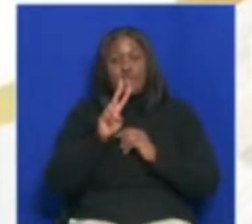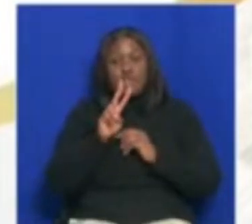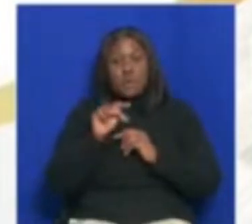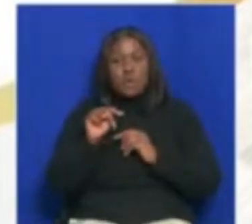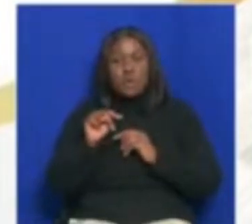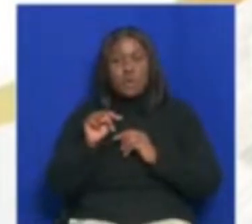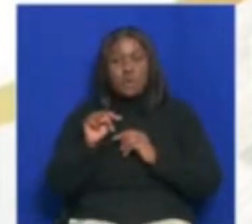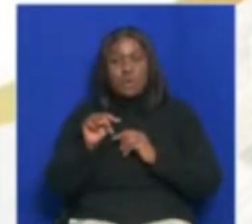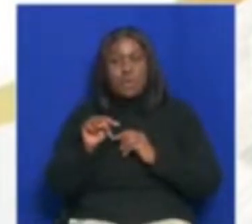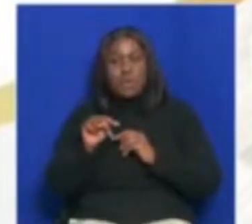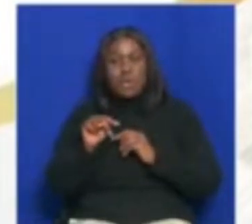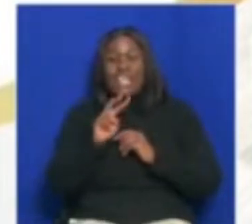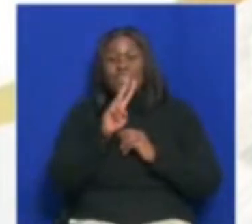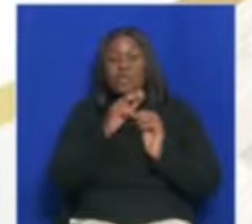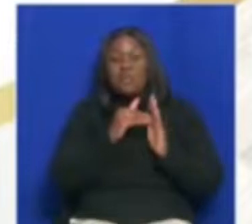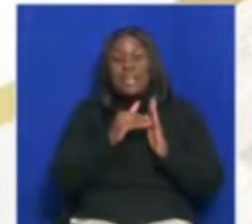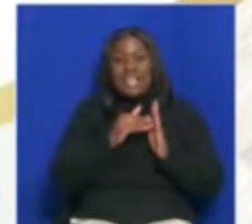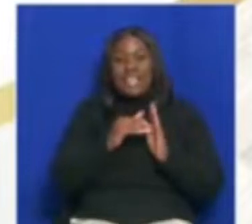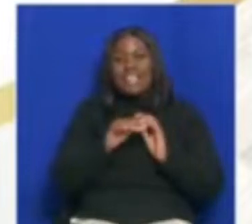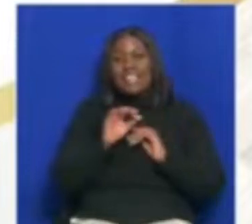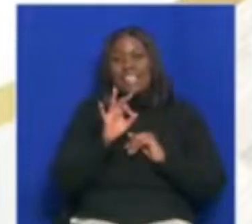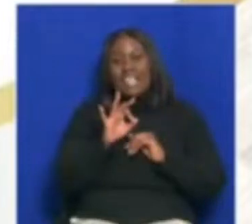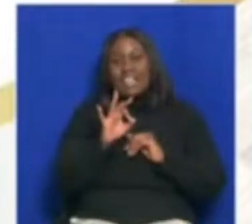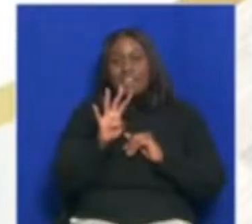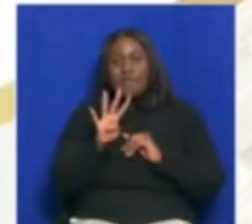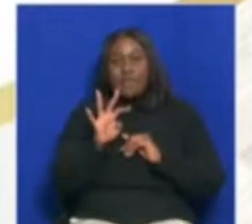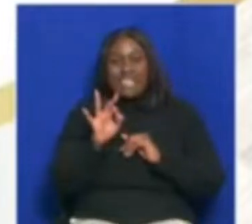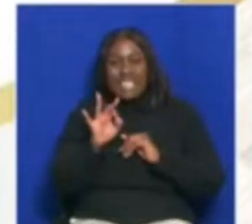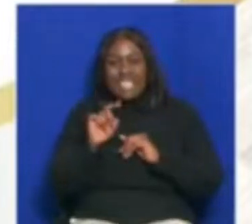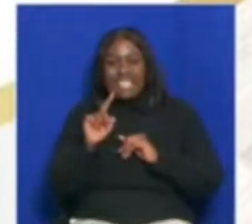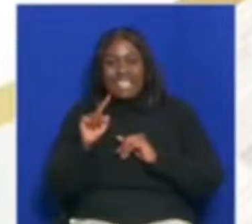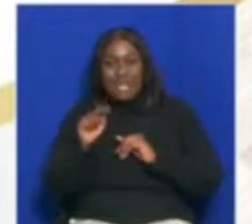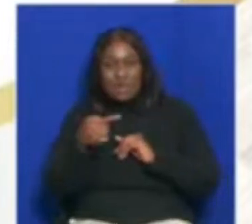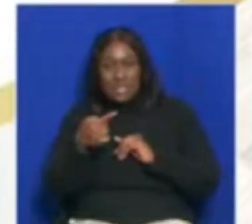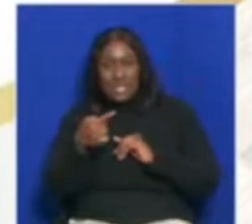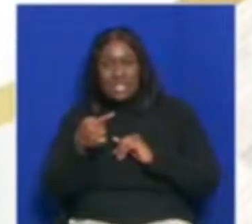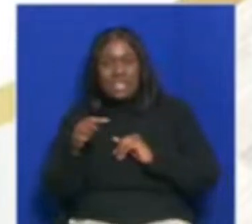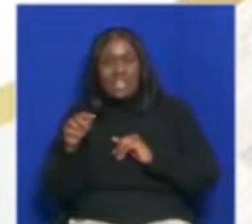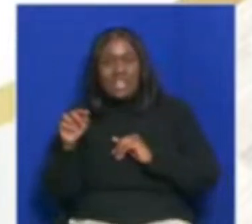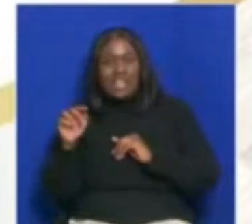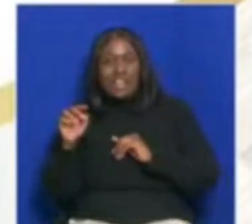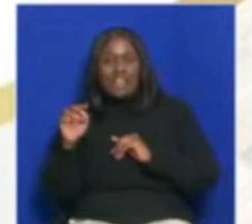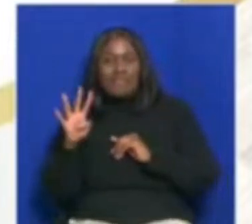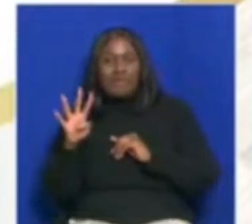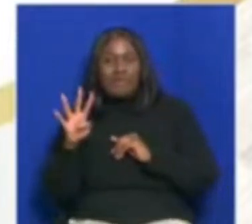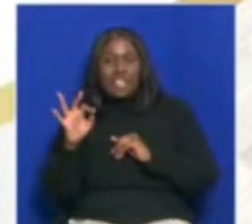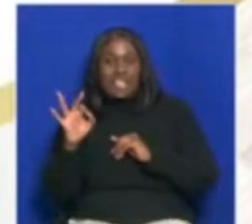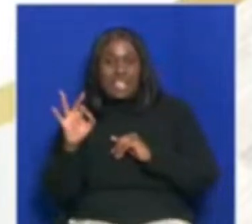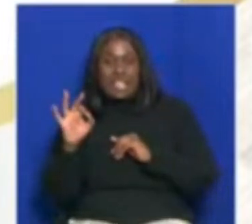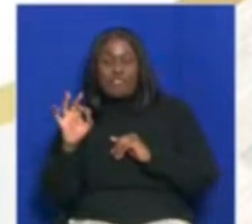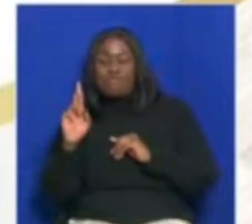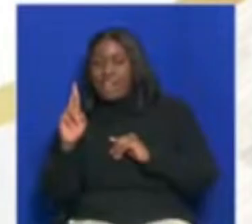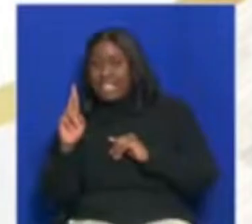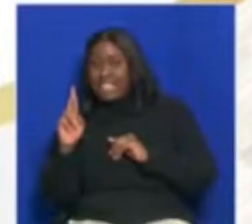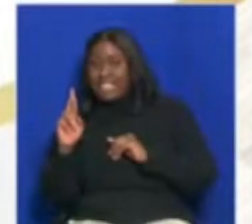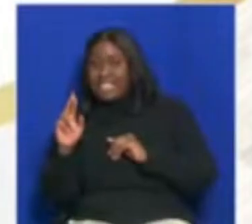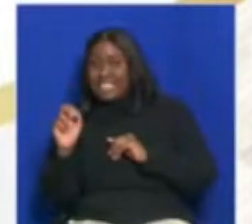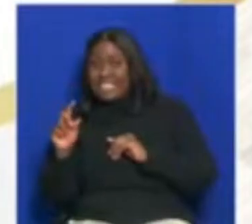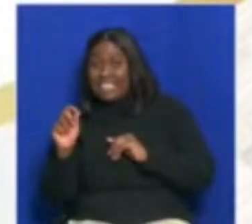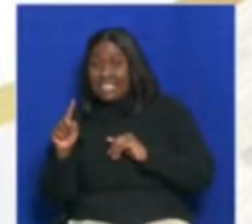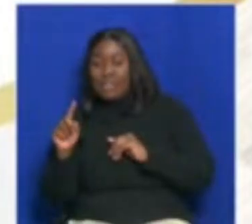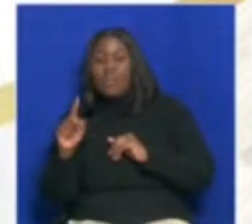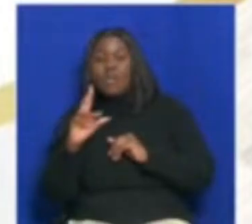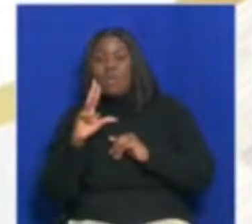2,343,050 rand were made into the bank accounts of Lieutenant Colonel Dina Govender and his wife, who is also a SEPS